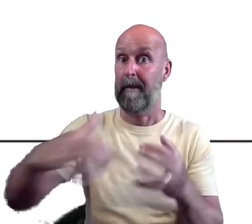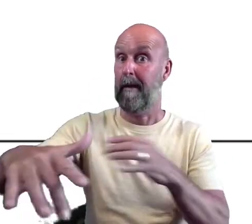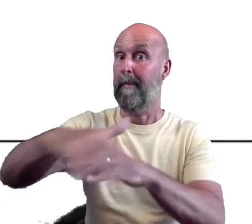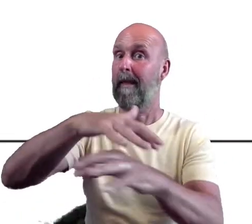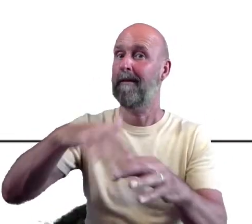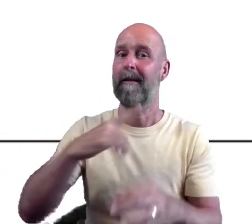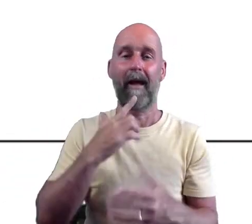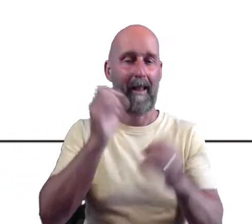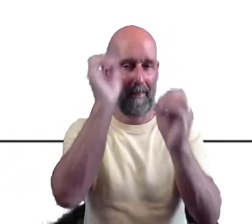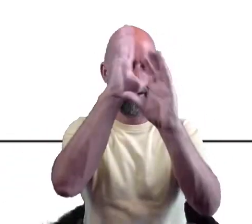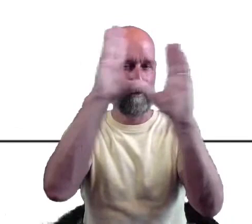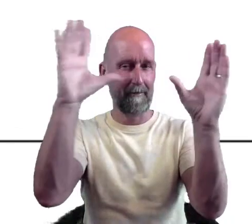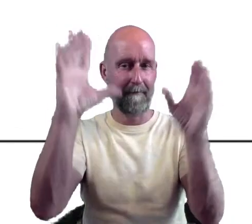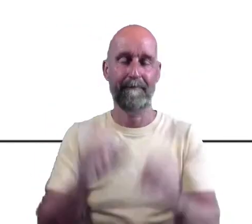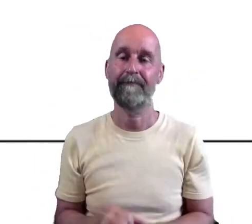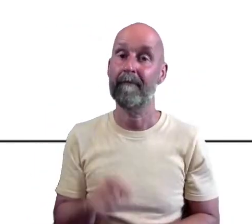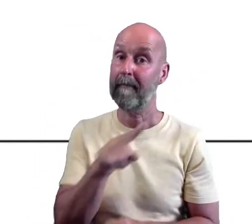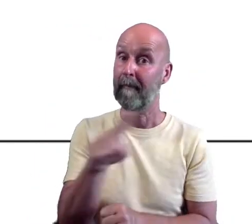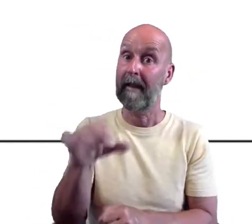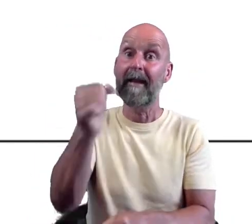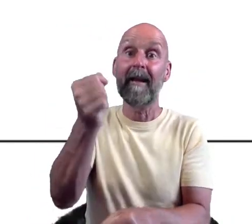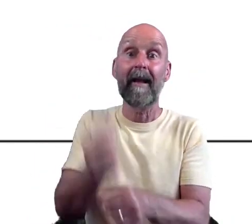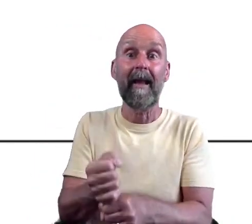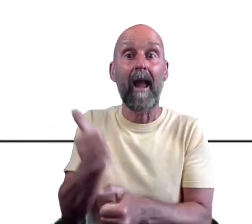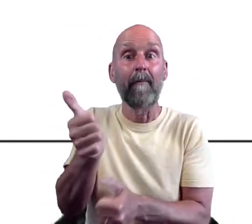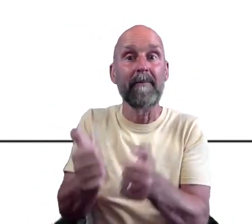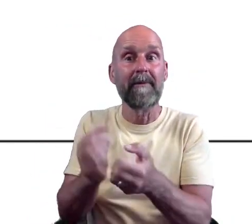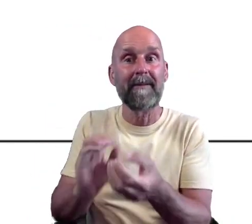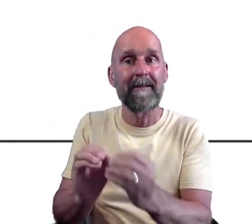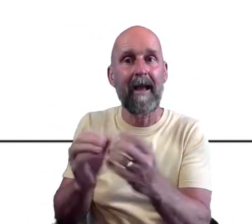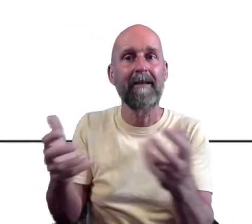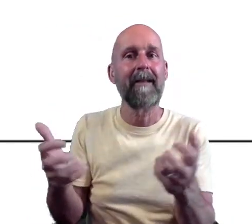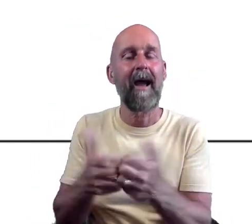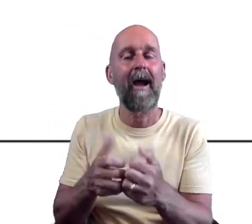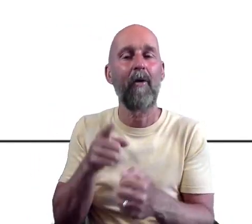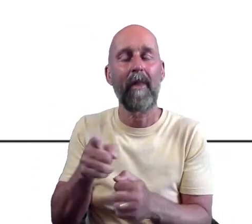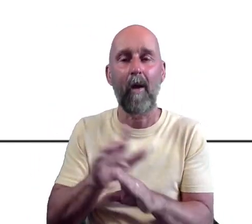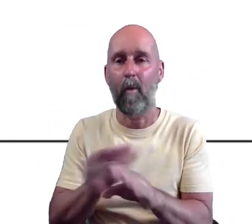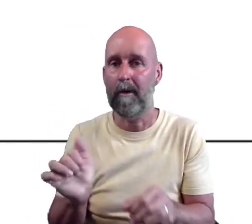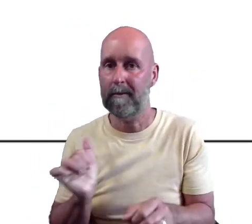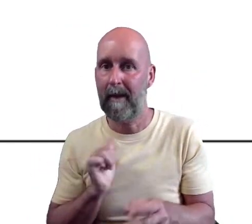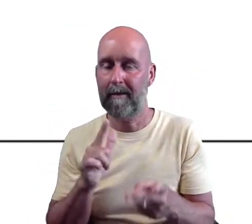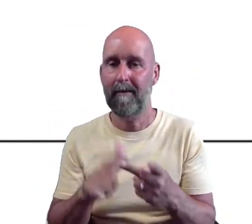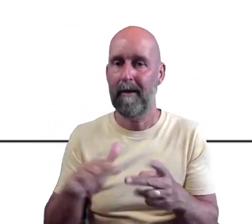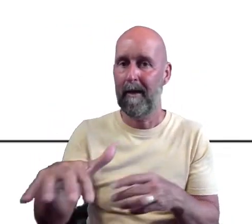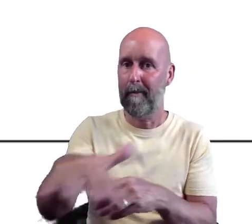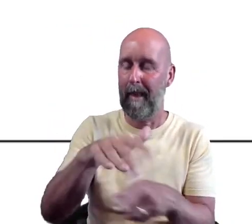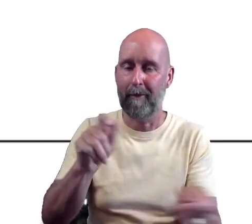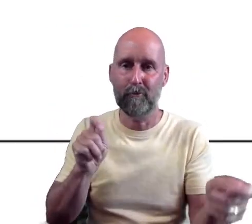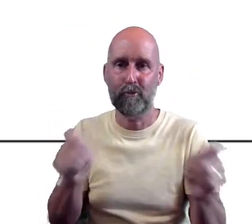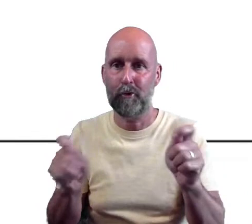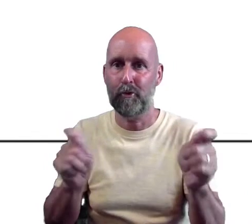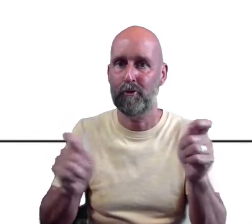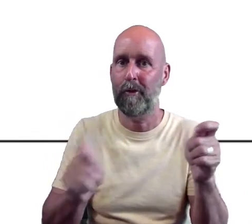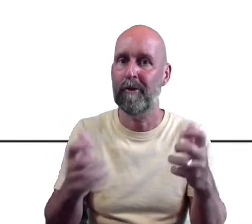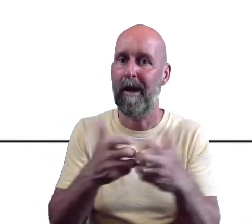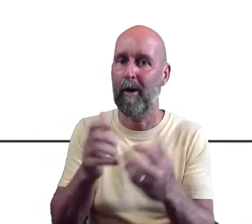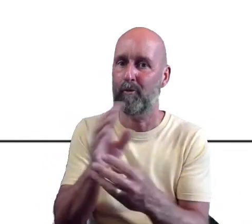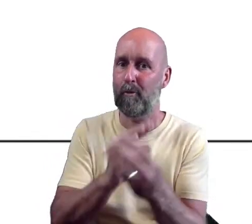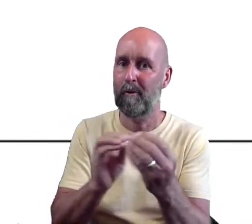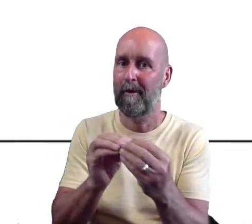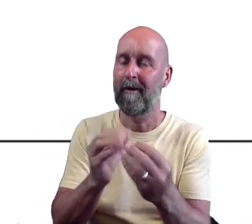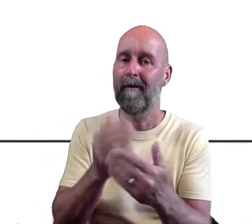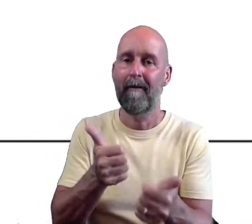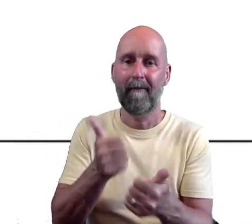So how can game designers use this unexpected, uncertain, changing quality of place to curate compelling experiences